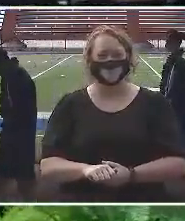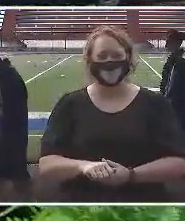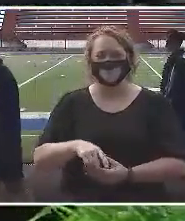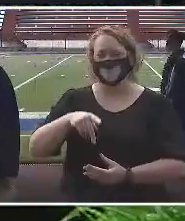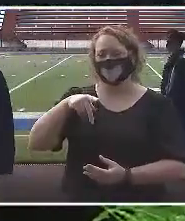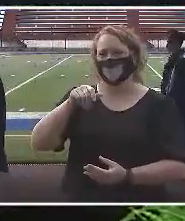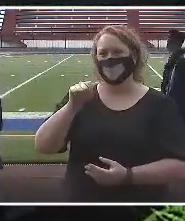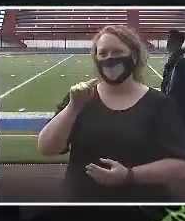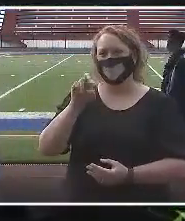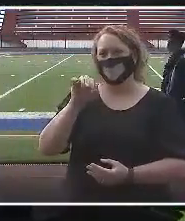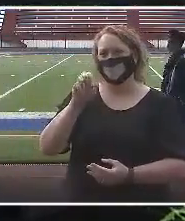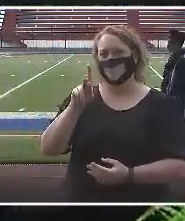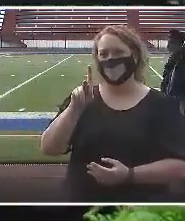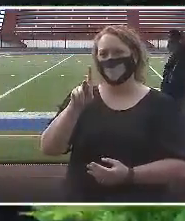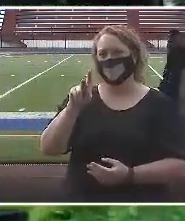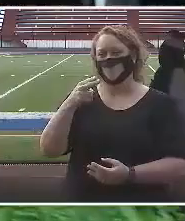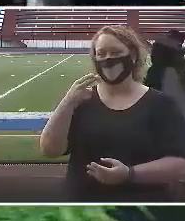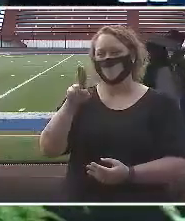Patrick Hudson.